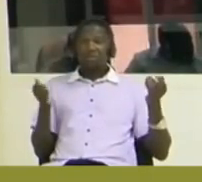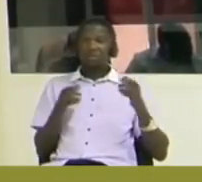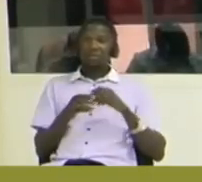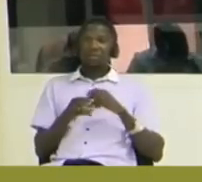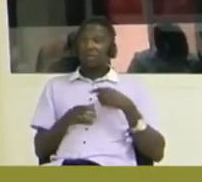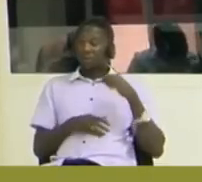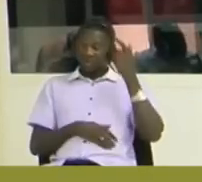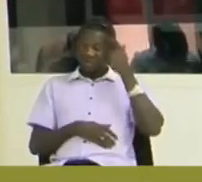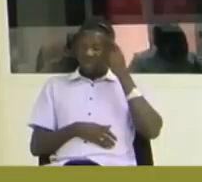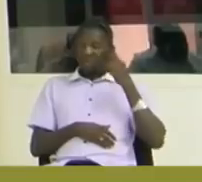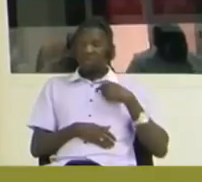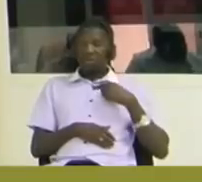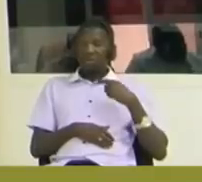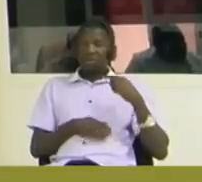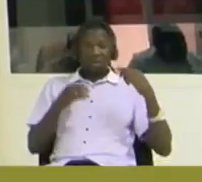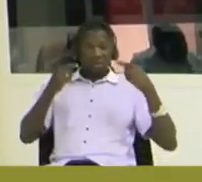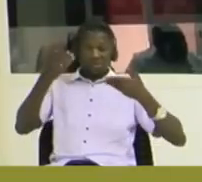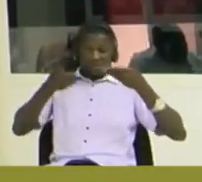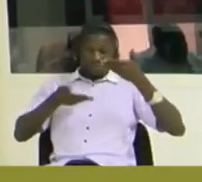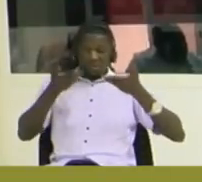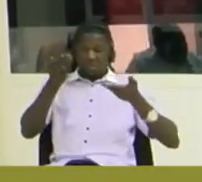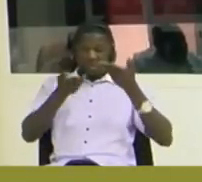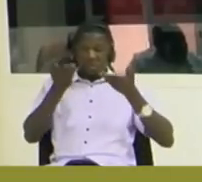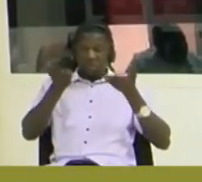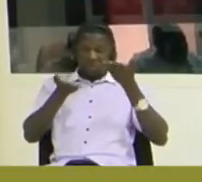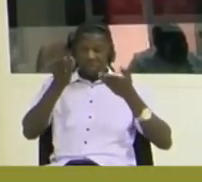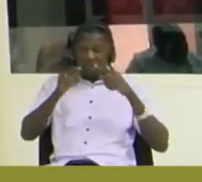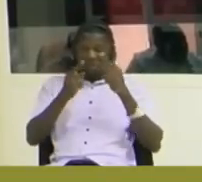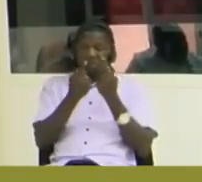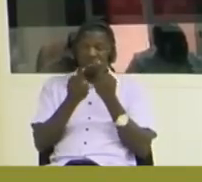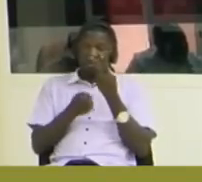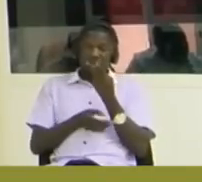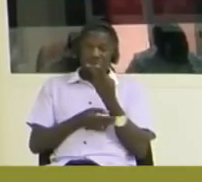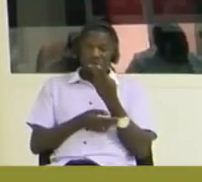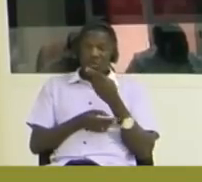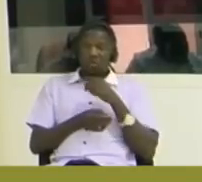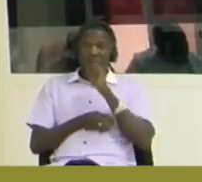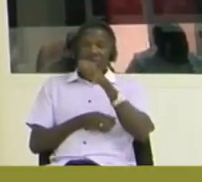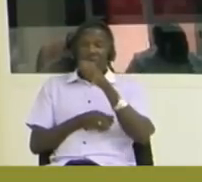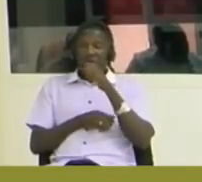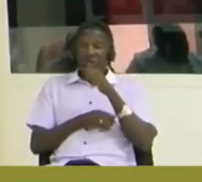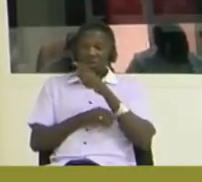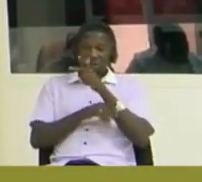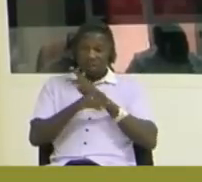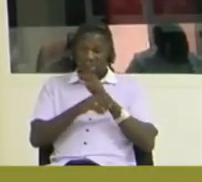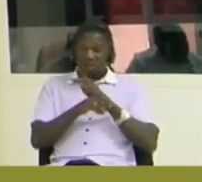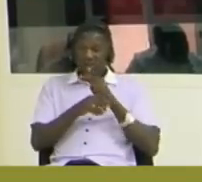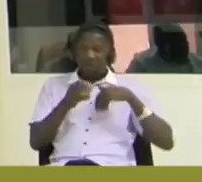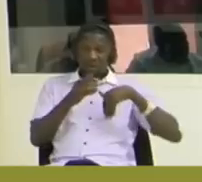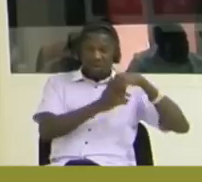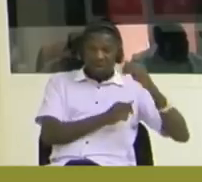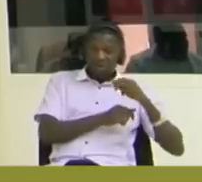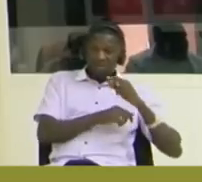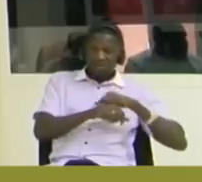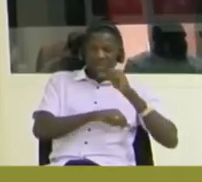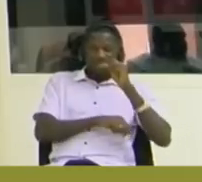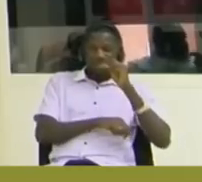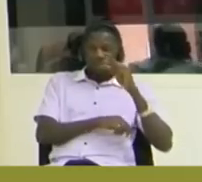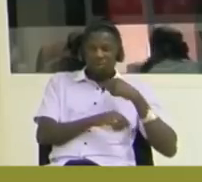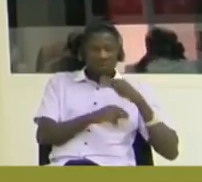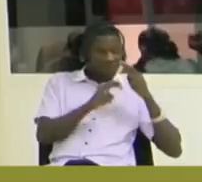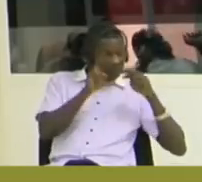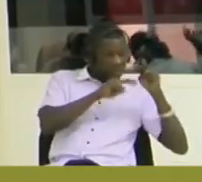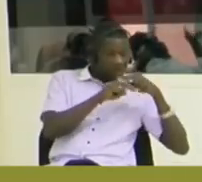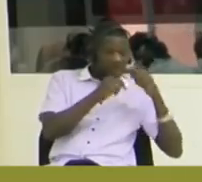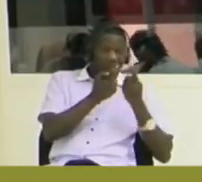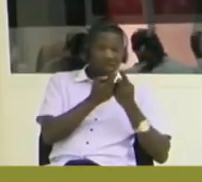two. Your guards go temporarily for a couple of hours to go and verify information, and the killing